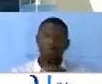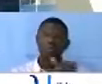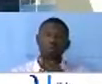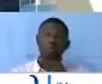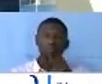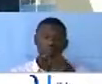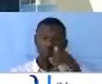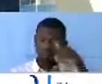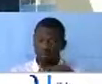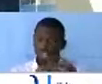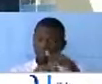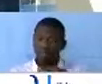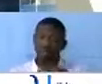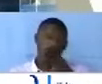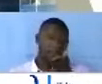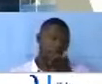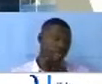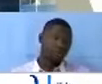Yes,